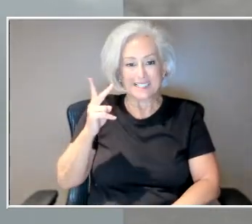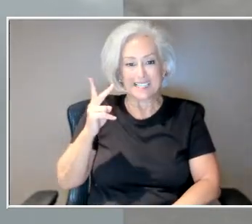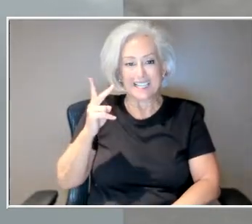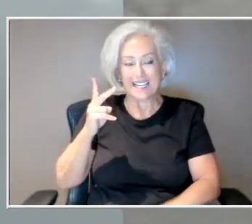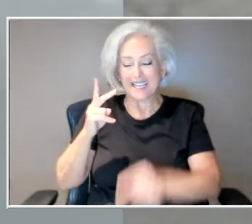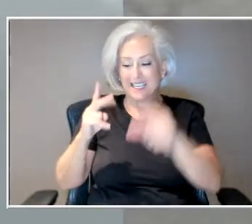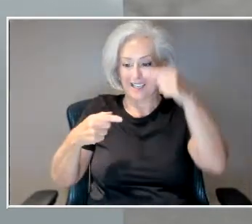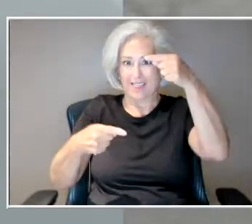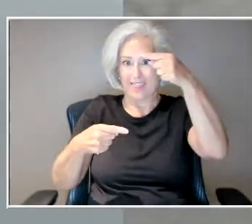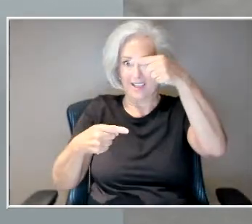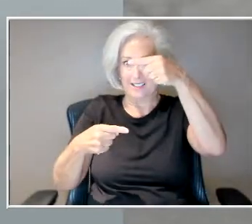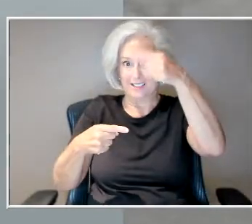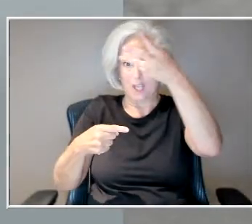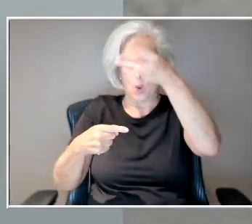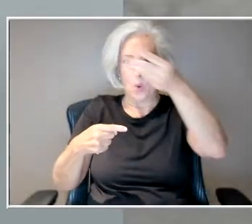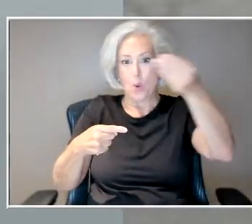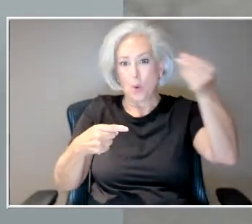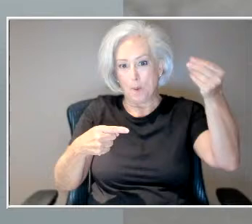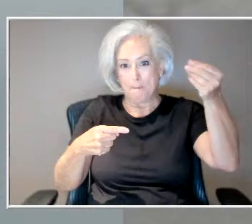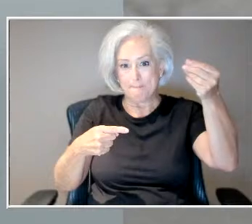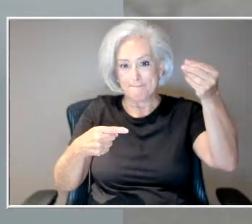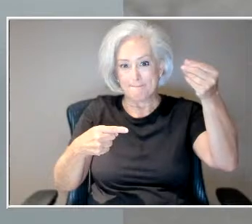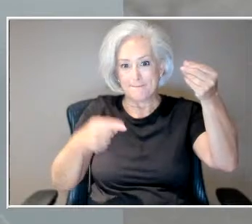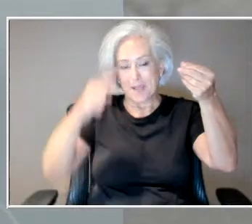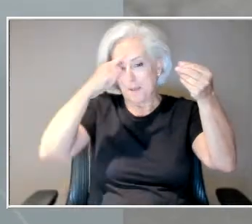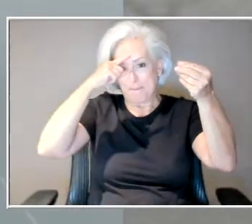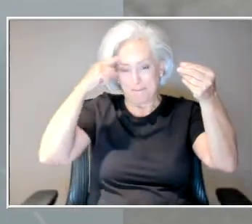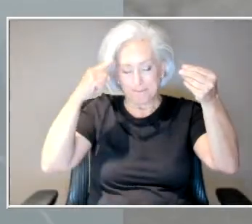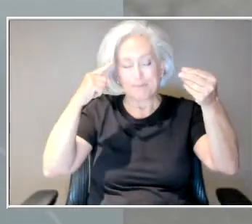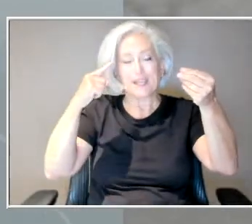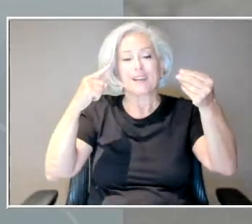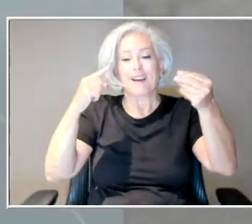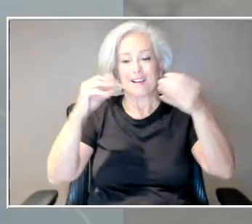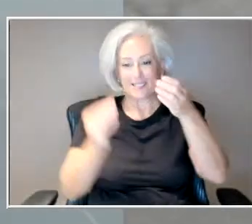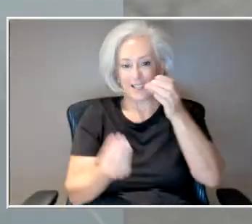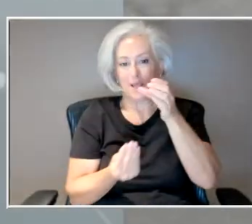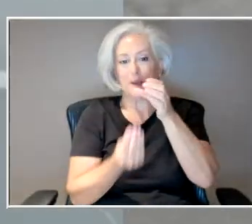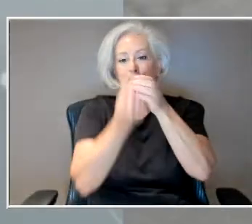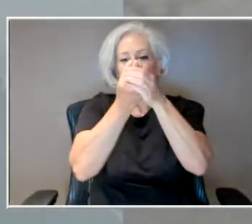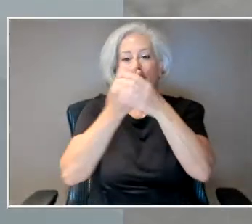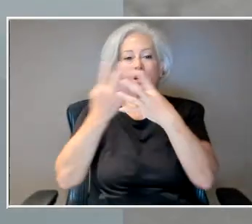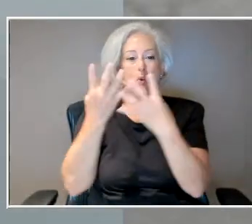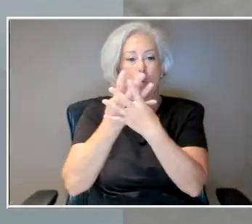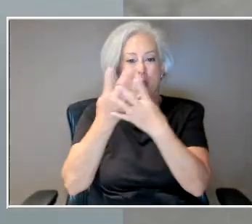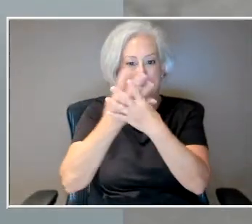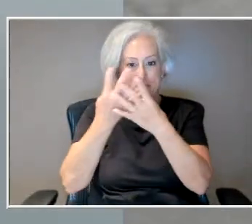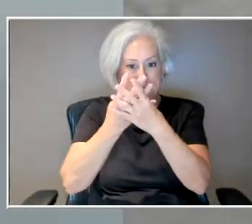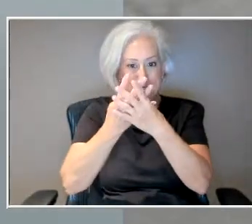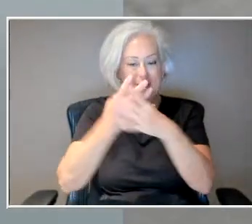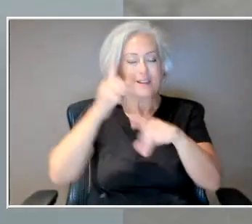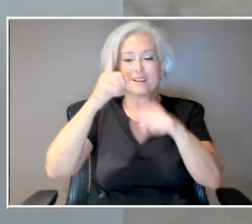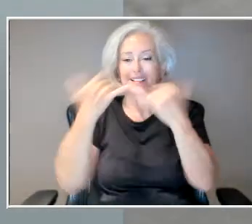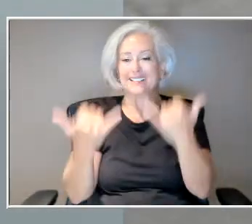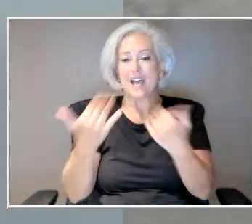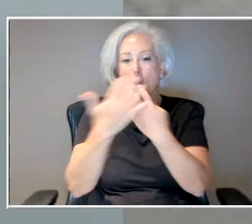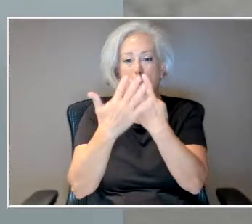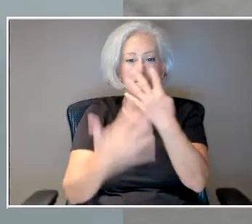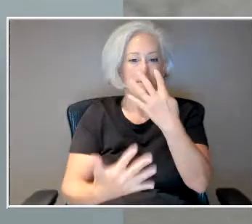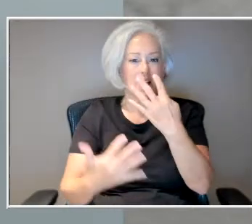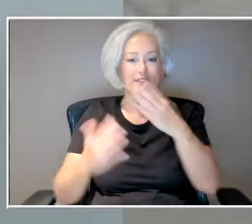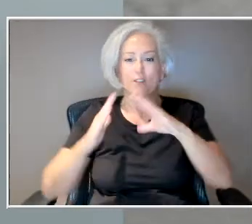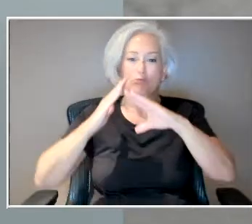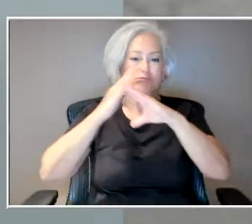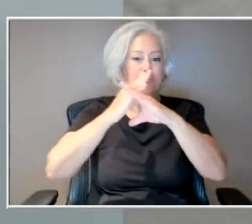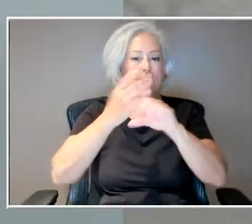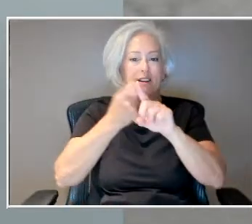is inside of it, blocking blood flow going to it. So blood flow is then back. Pardon me? So then blood flow is back. Blood flow is